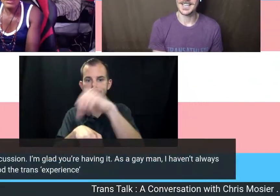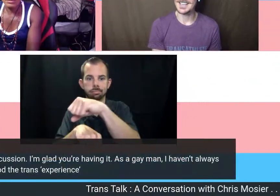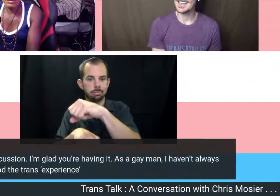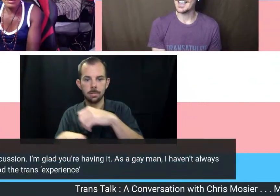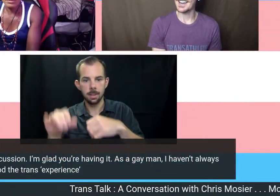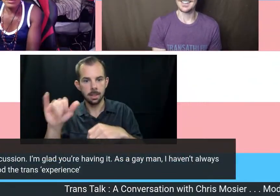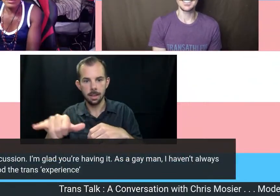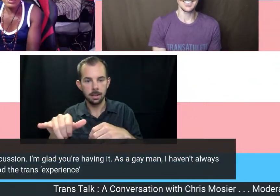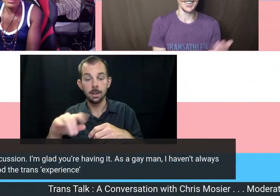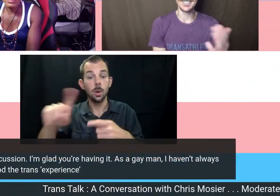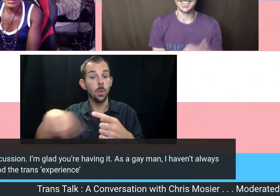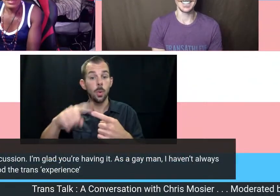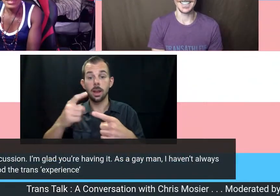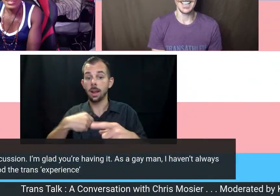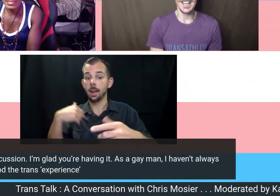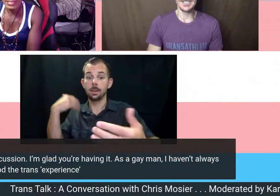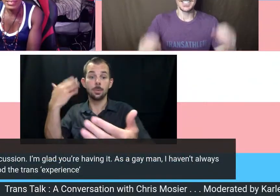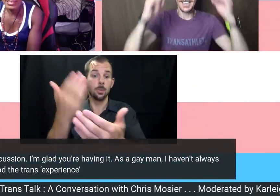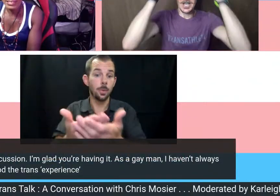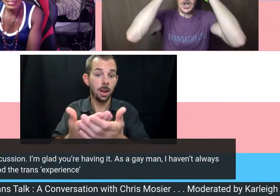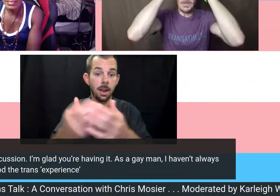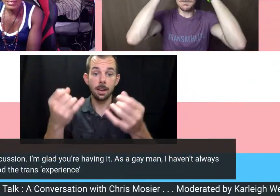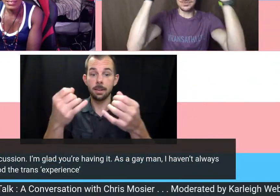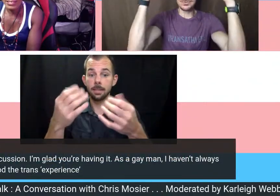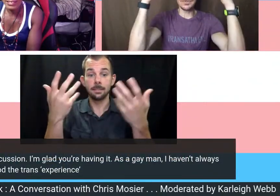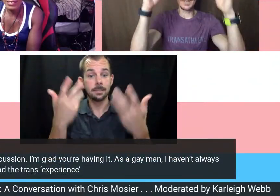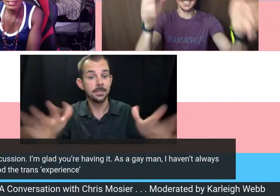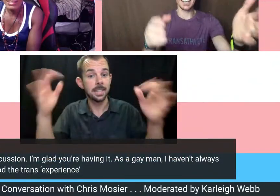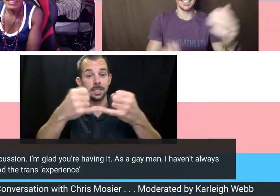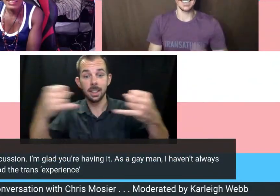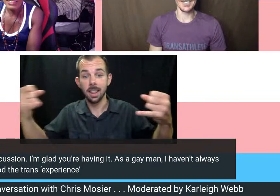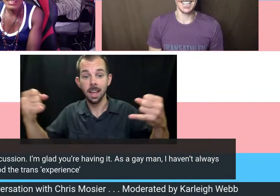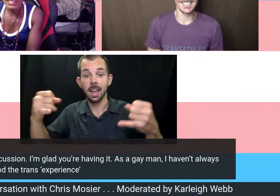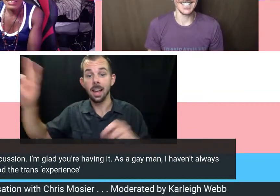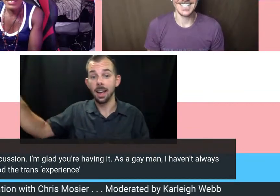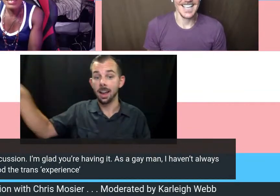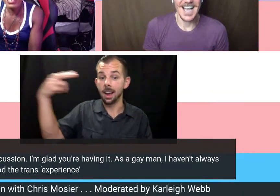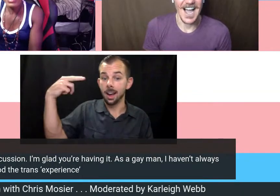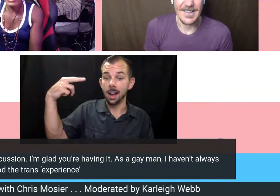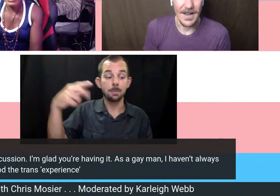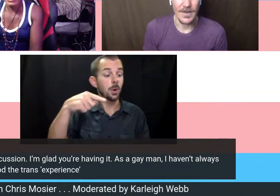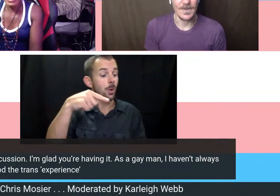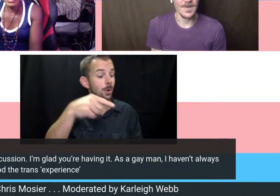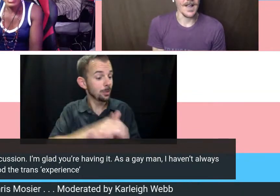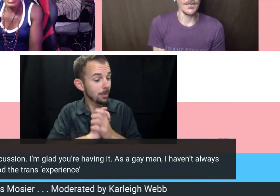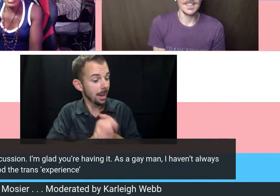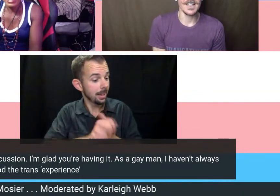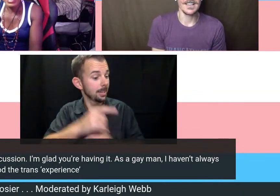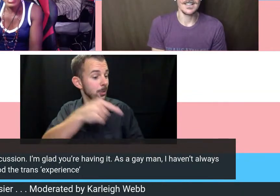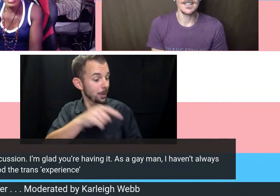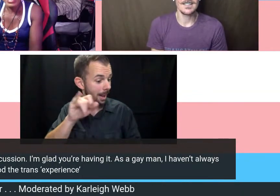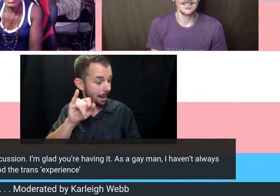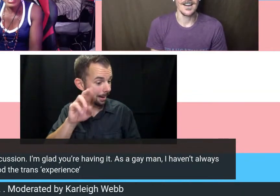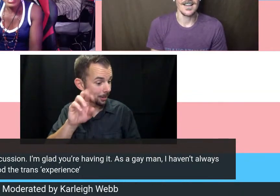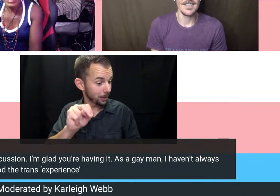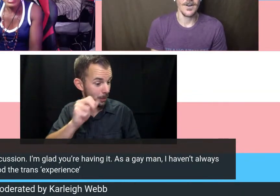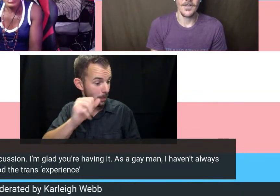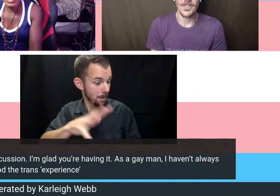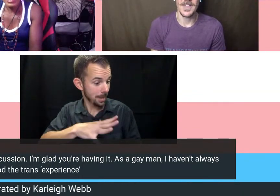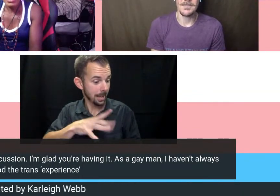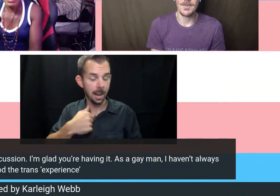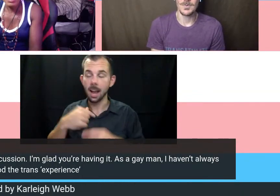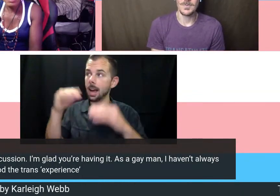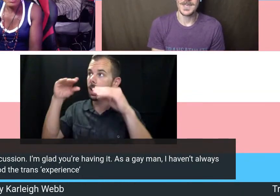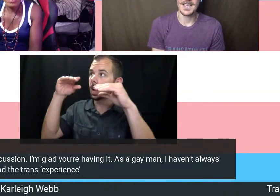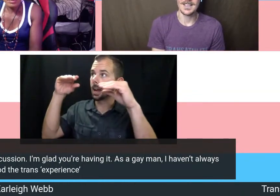Iron Woman." And I, you know, like, just like, exactly like you said, just I everything that I